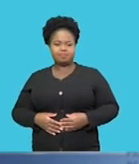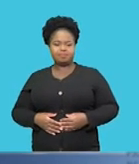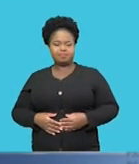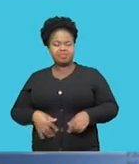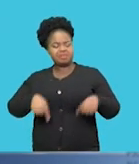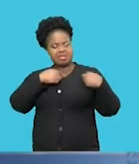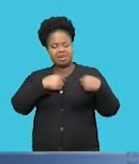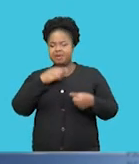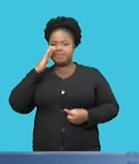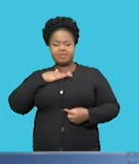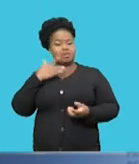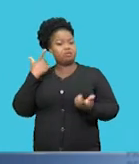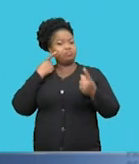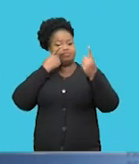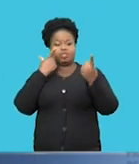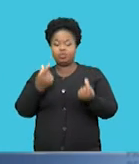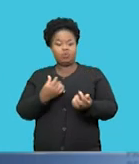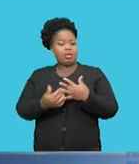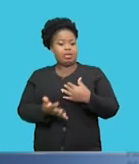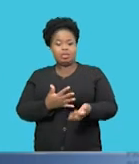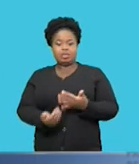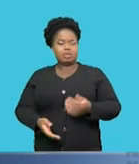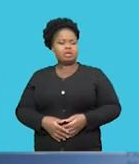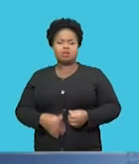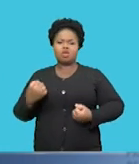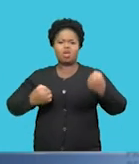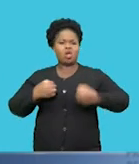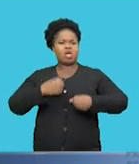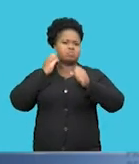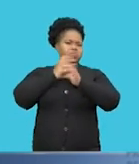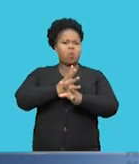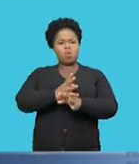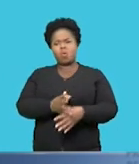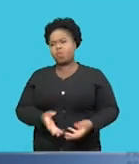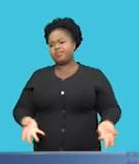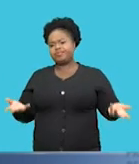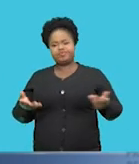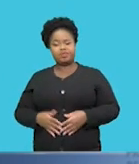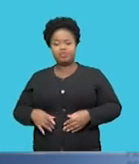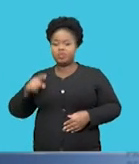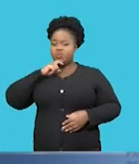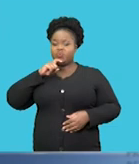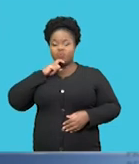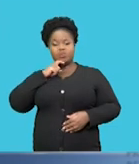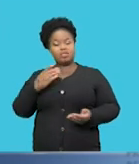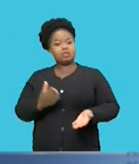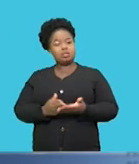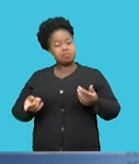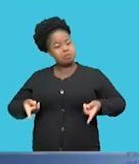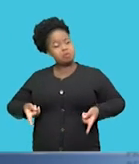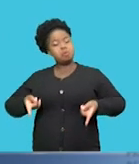They can do anything, either by bombing cars or using high caliber